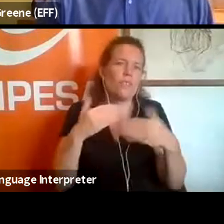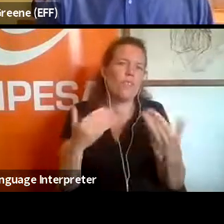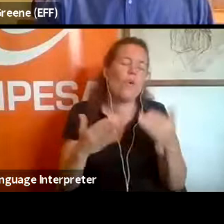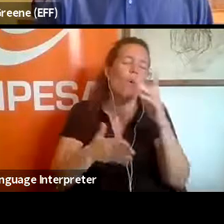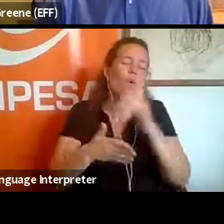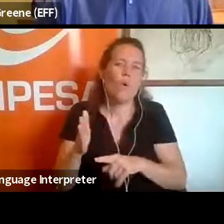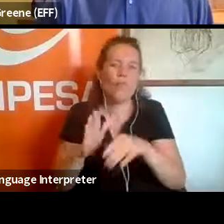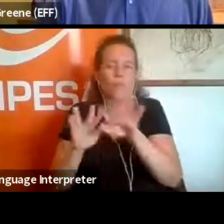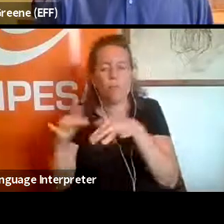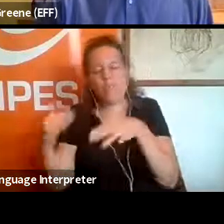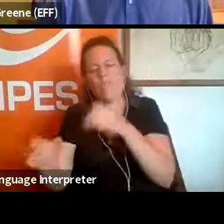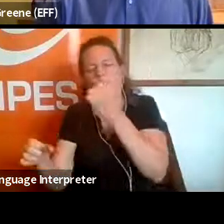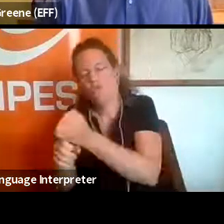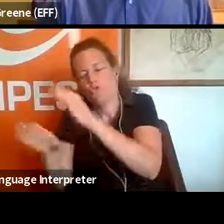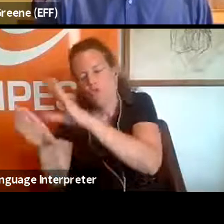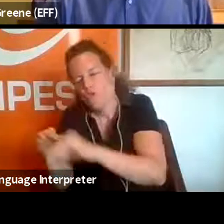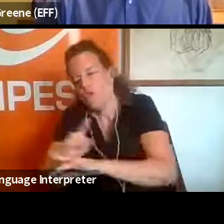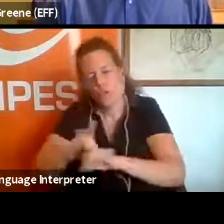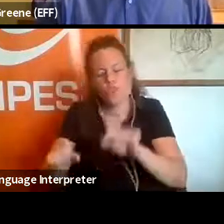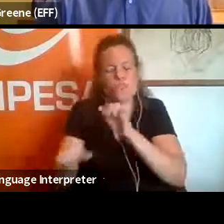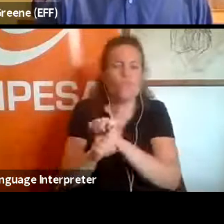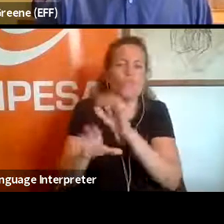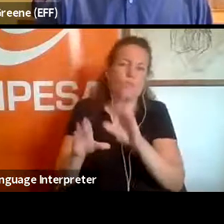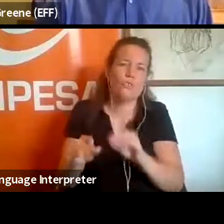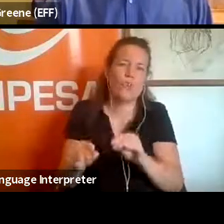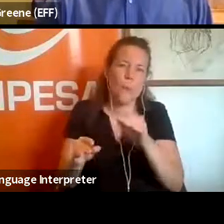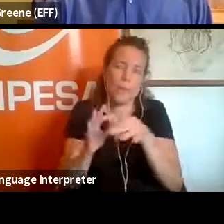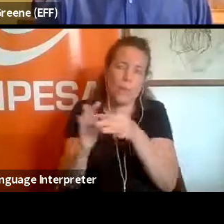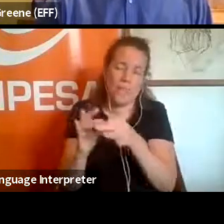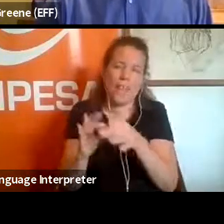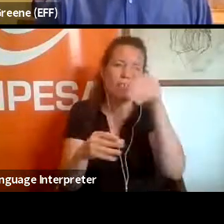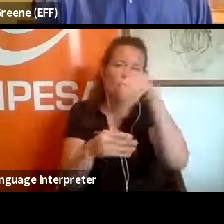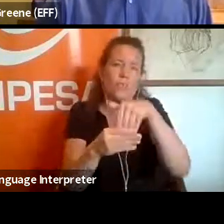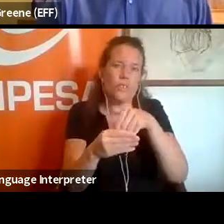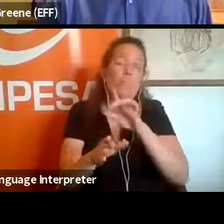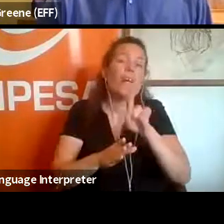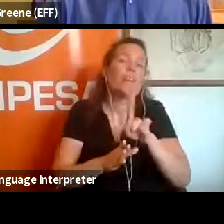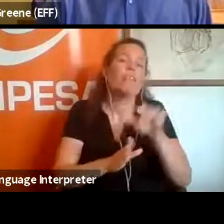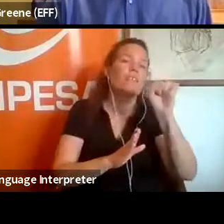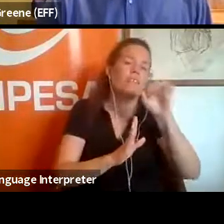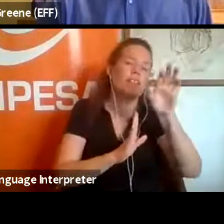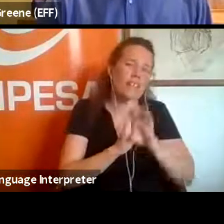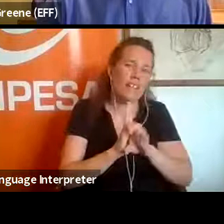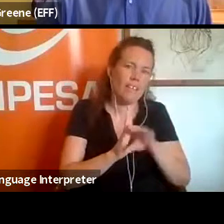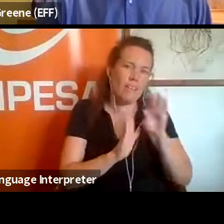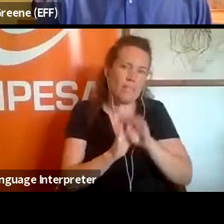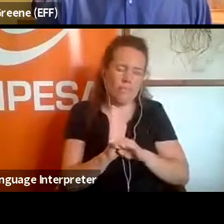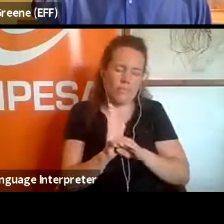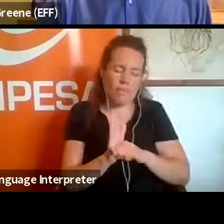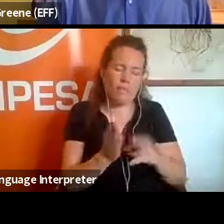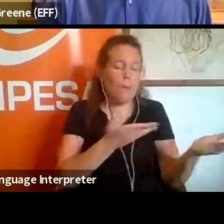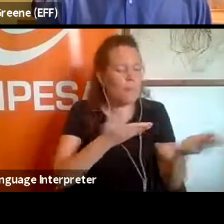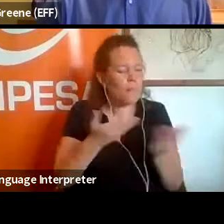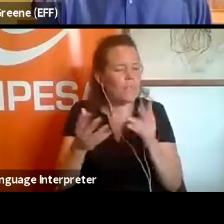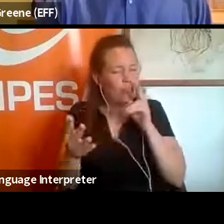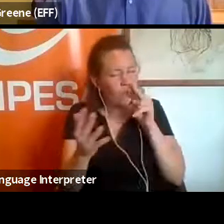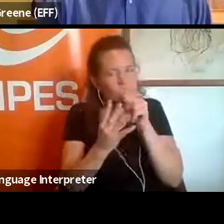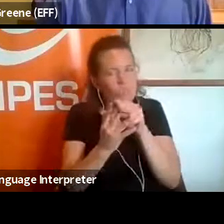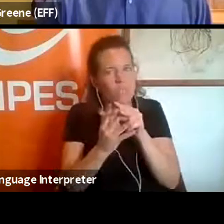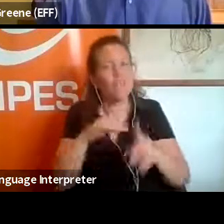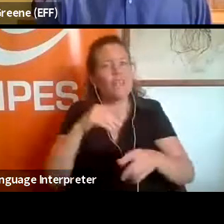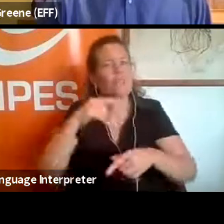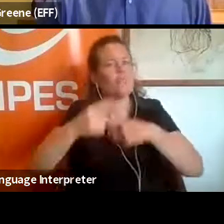do or not should do relating to content. And the Santa Clara Principles brings transparency and